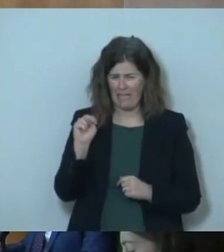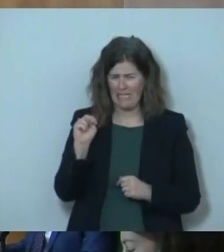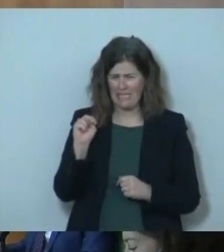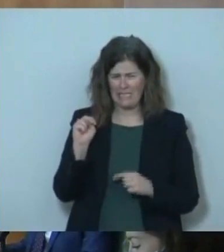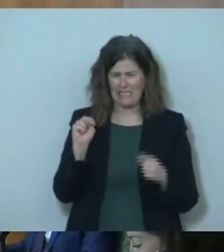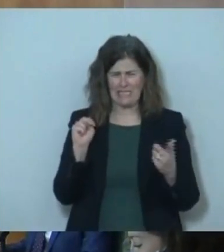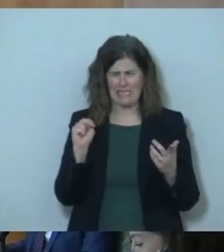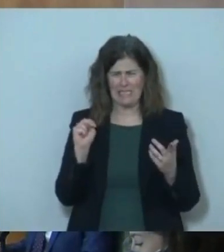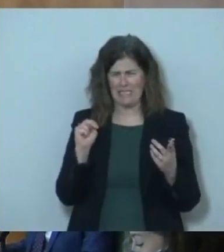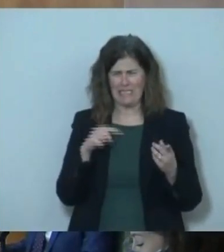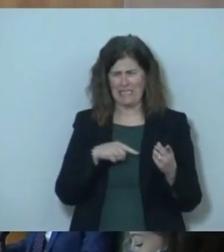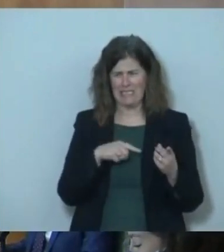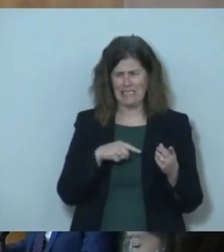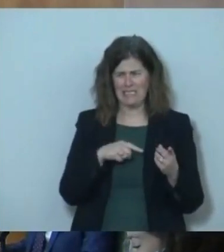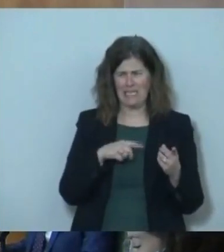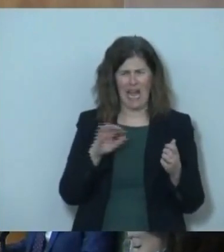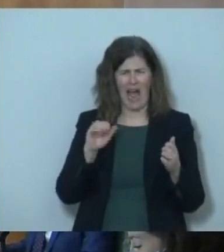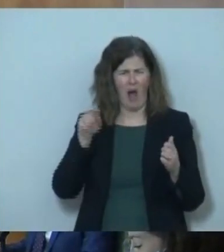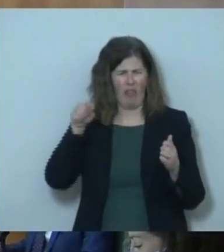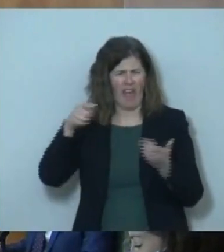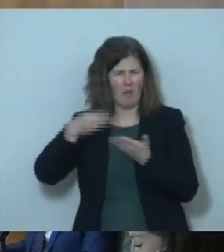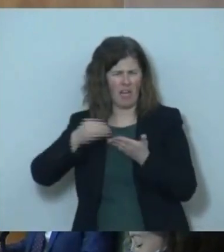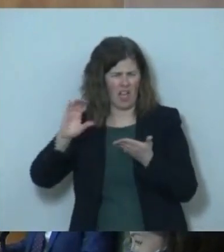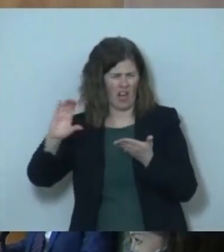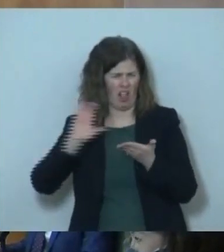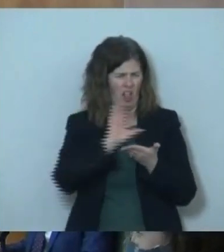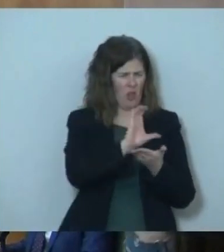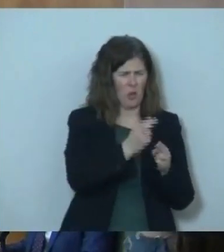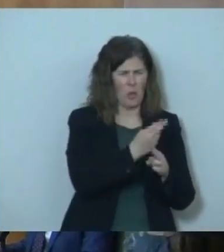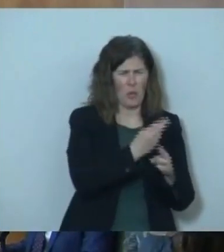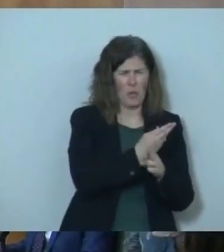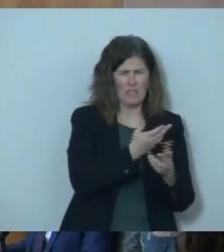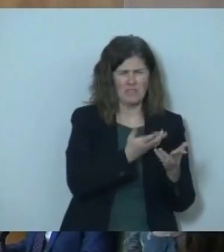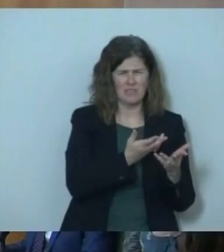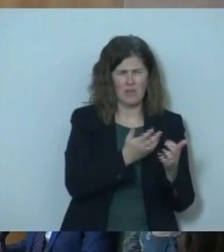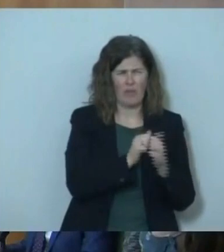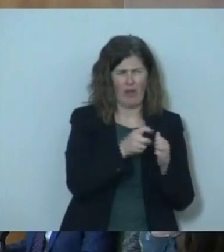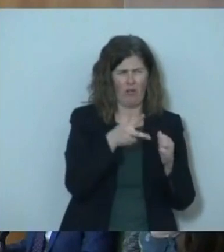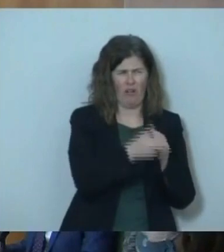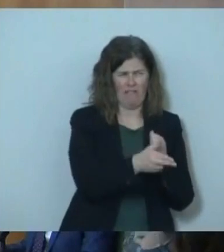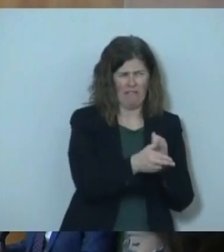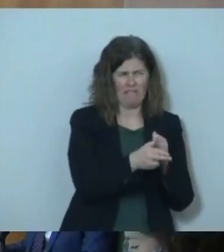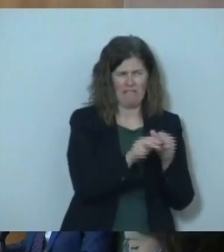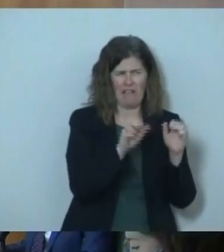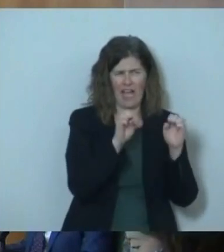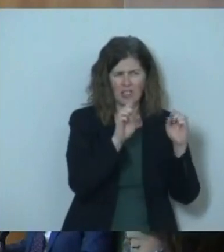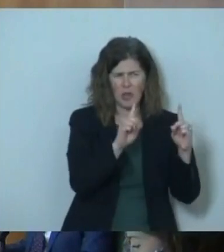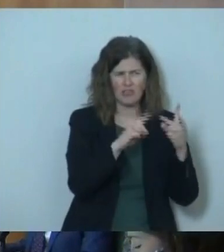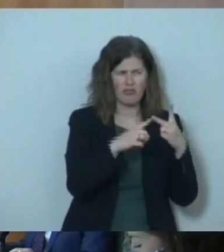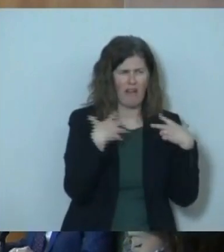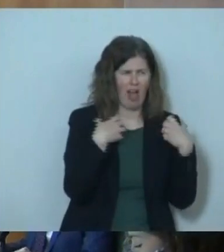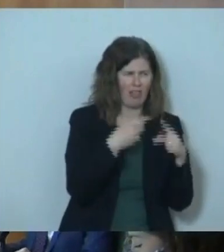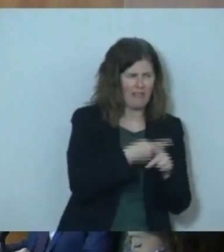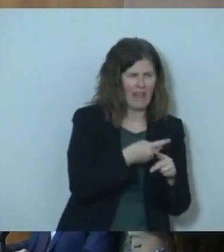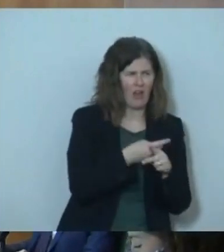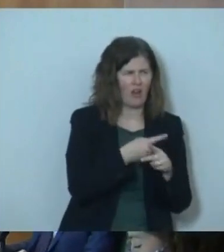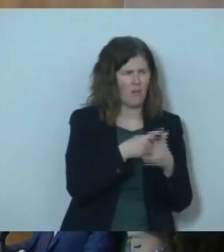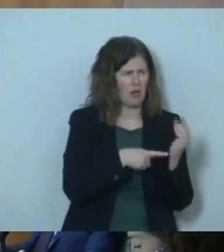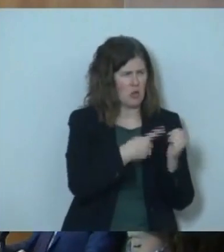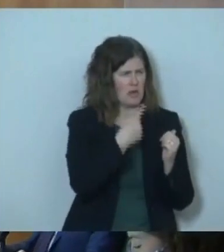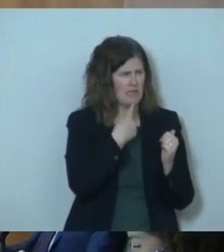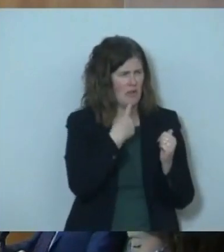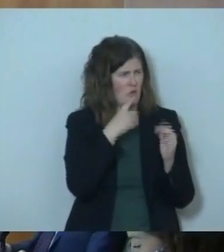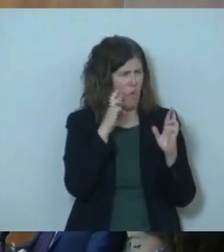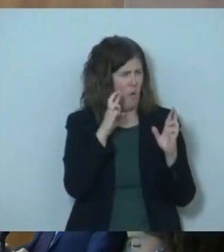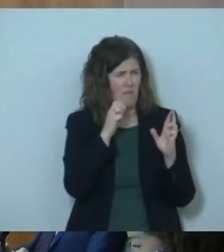where, how that could be filled without cutting areas like education and healthcare, which you said that you